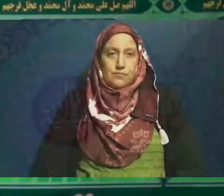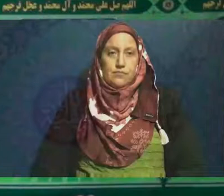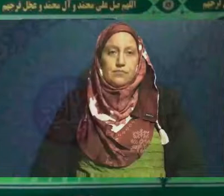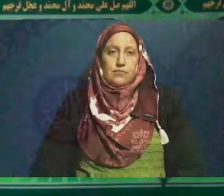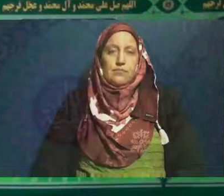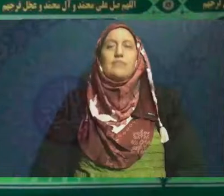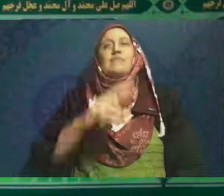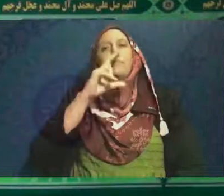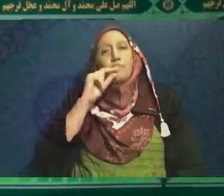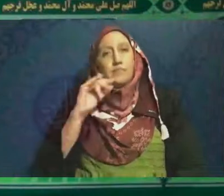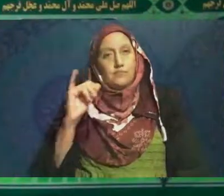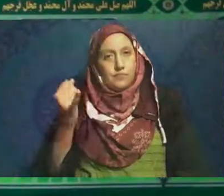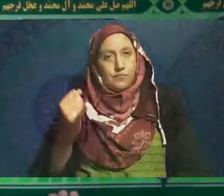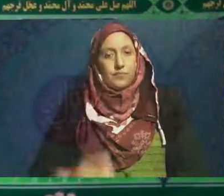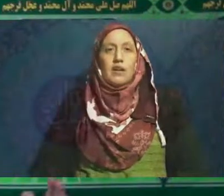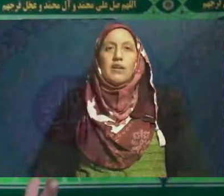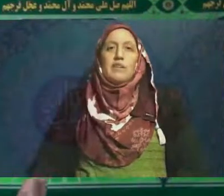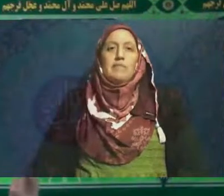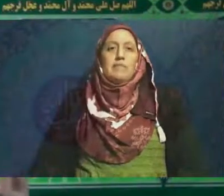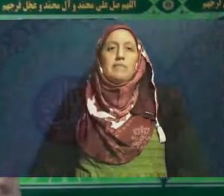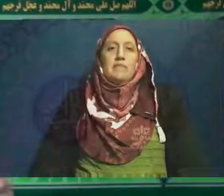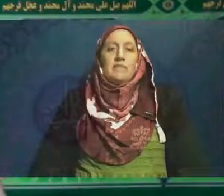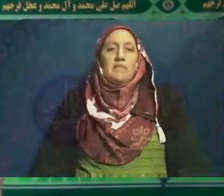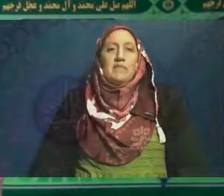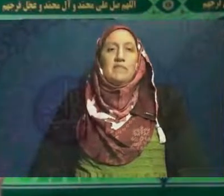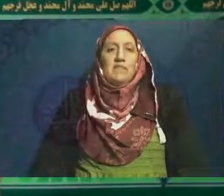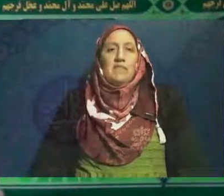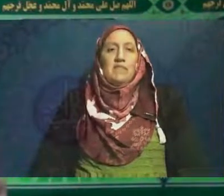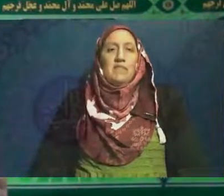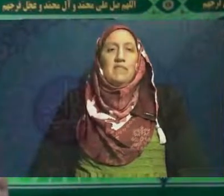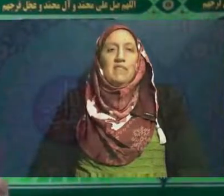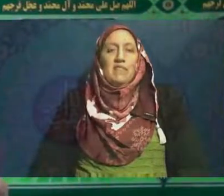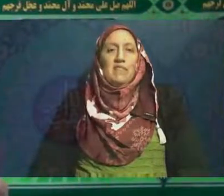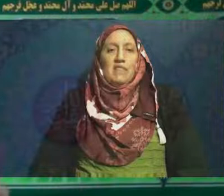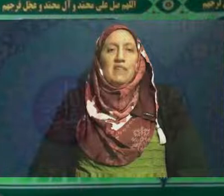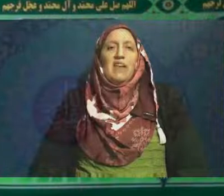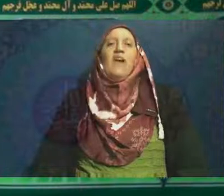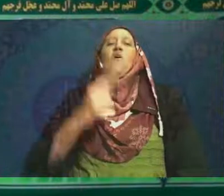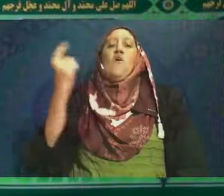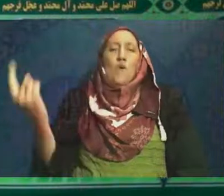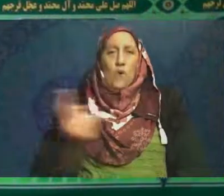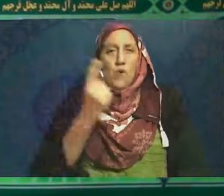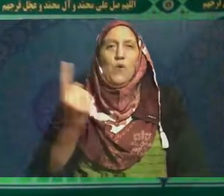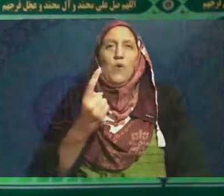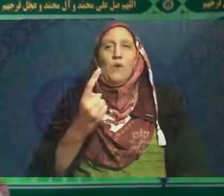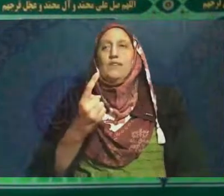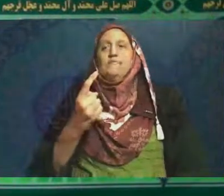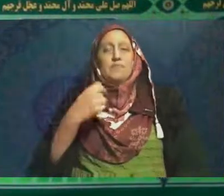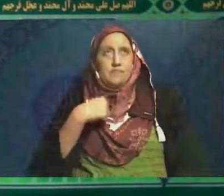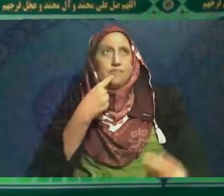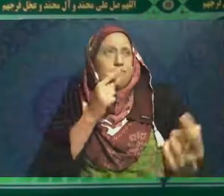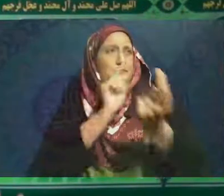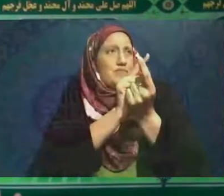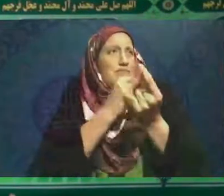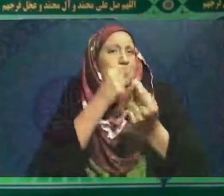will own the intercession except those that they give testimony and the correct testimony. And they know